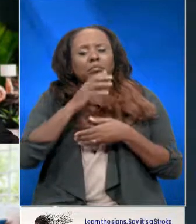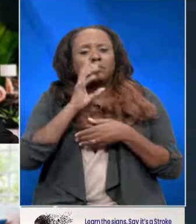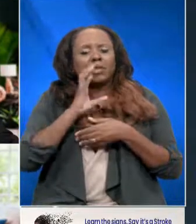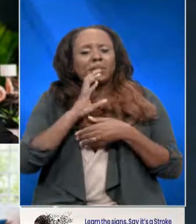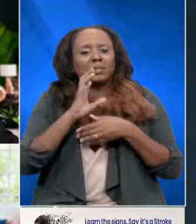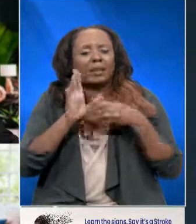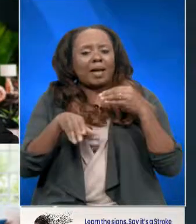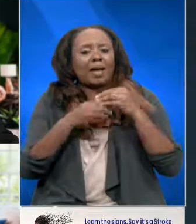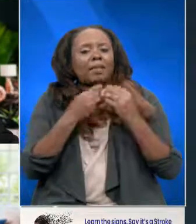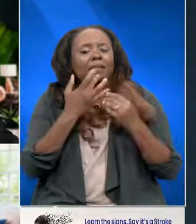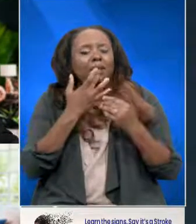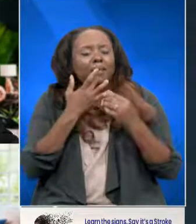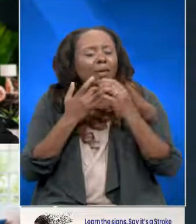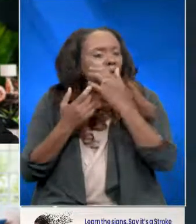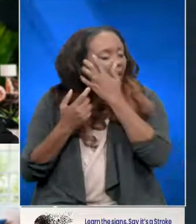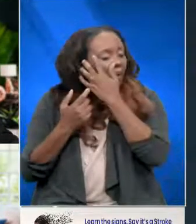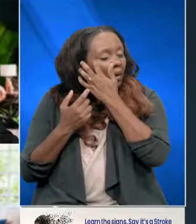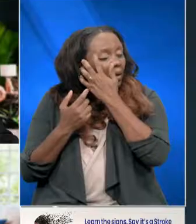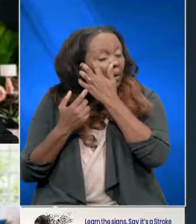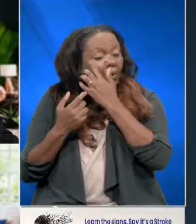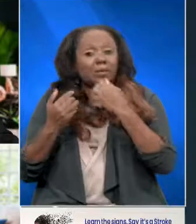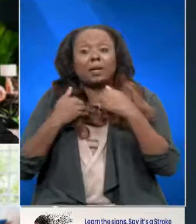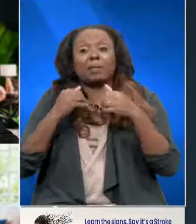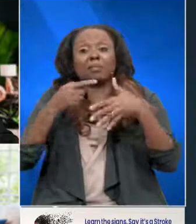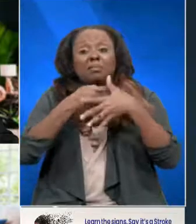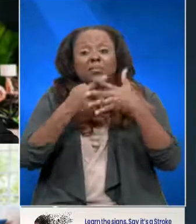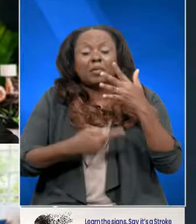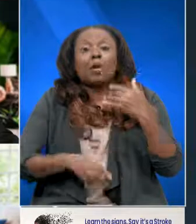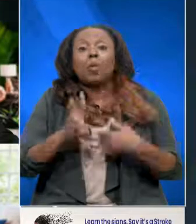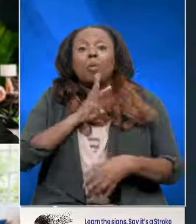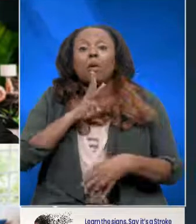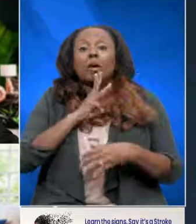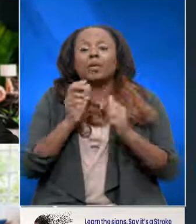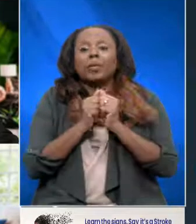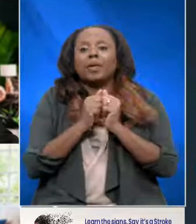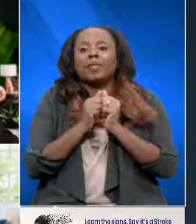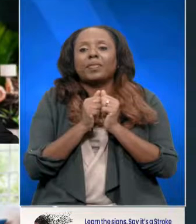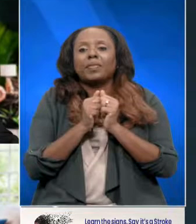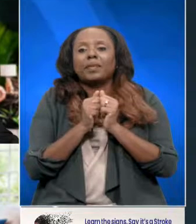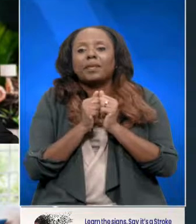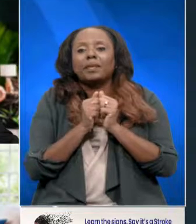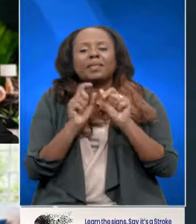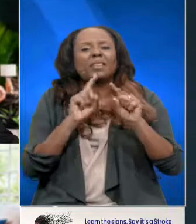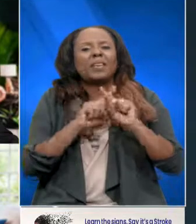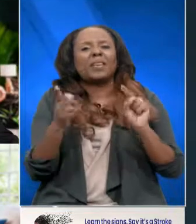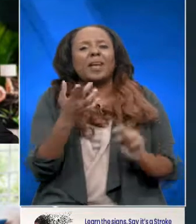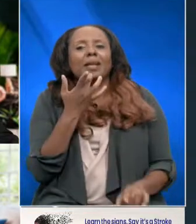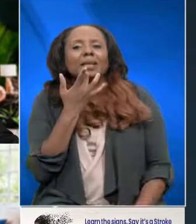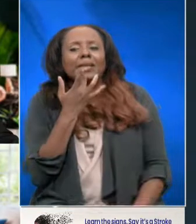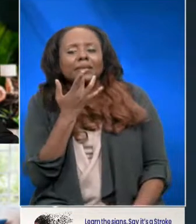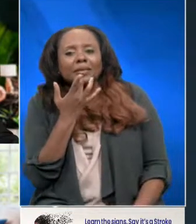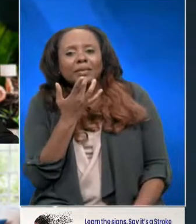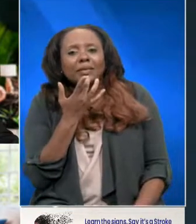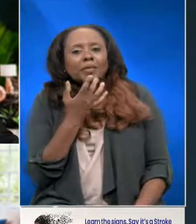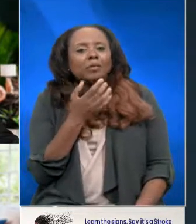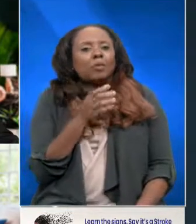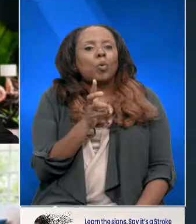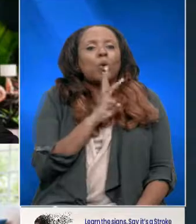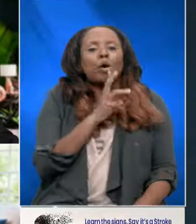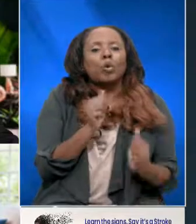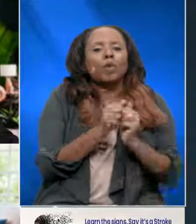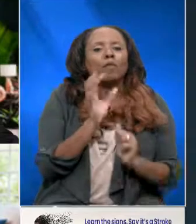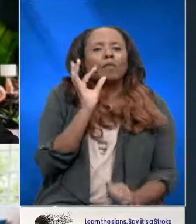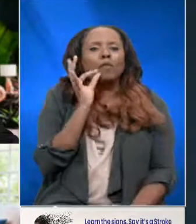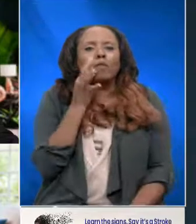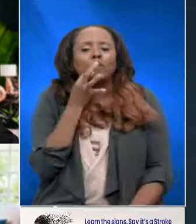you get a bariffle of flavored waters with varying fruits in them and so